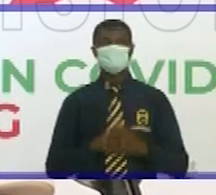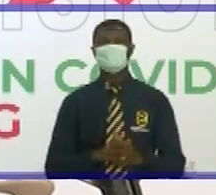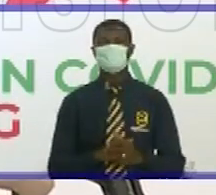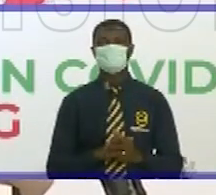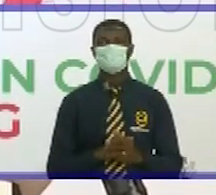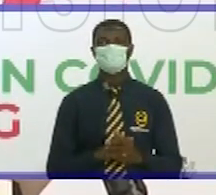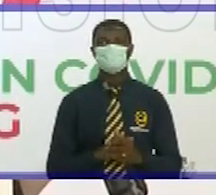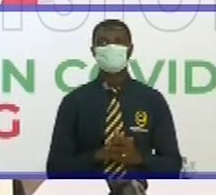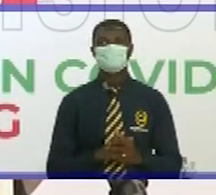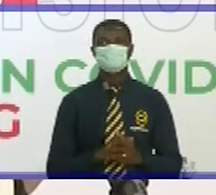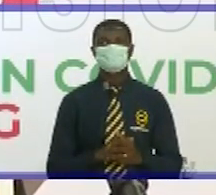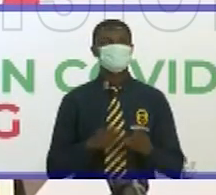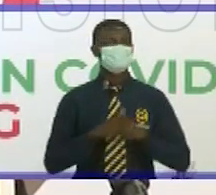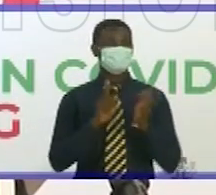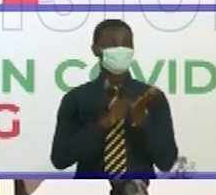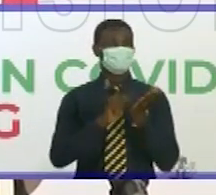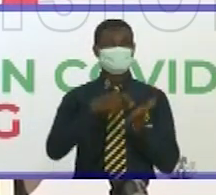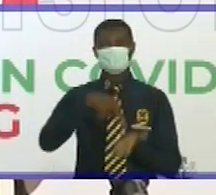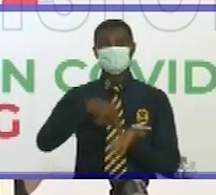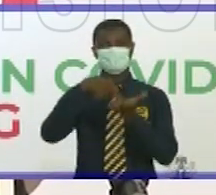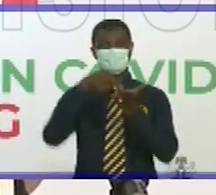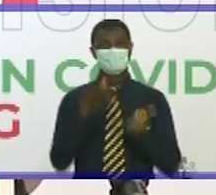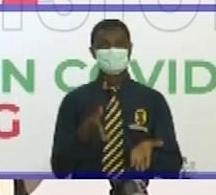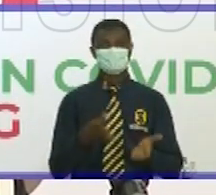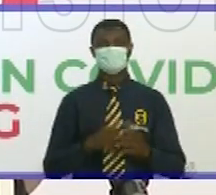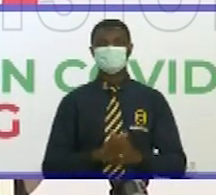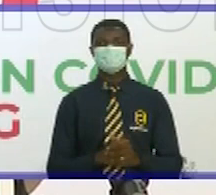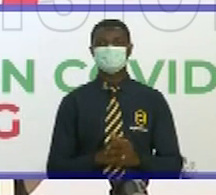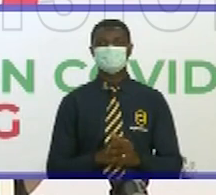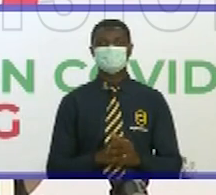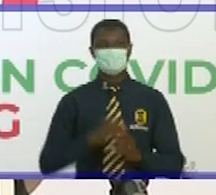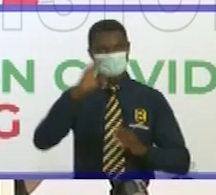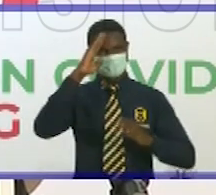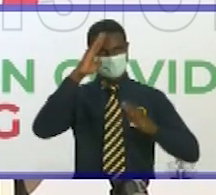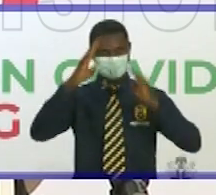media representatives here present, ladies and gentlemen.